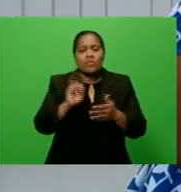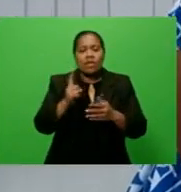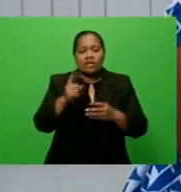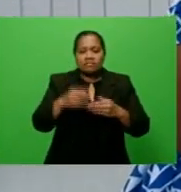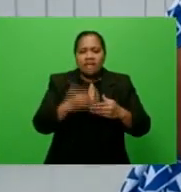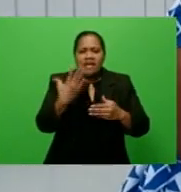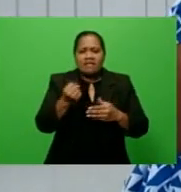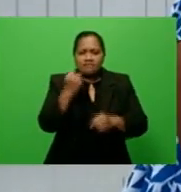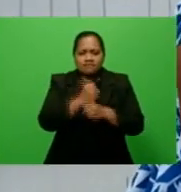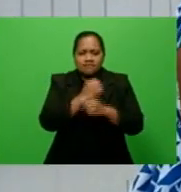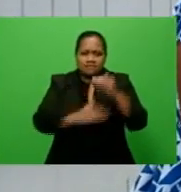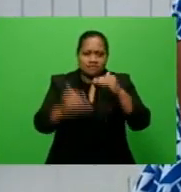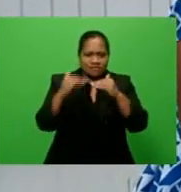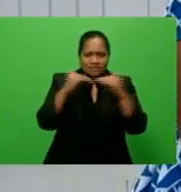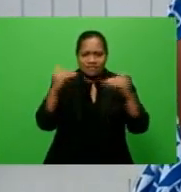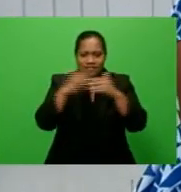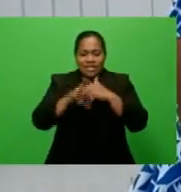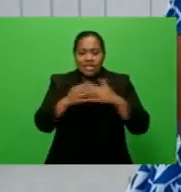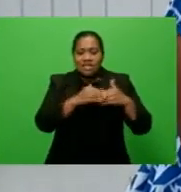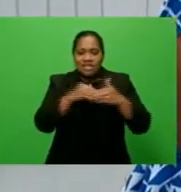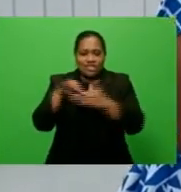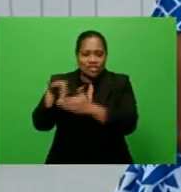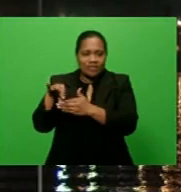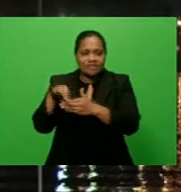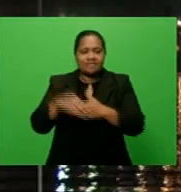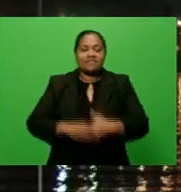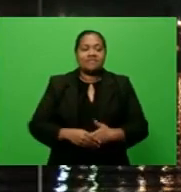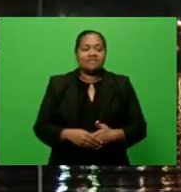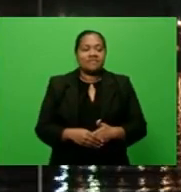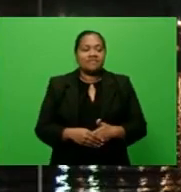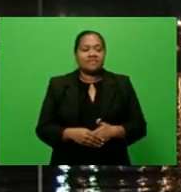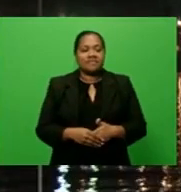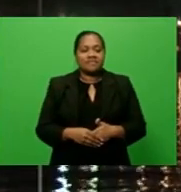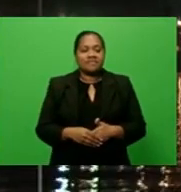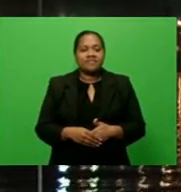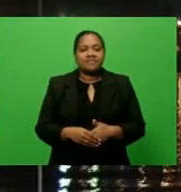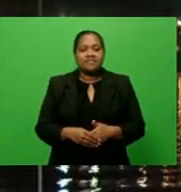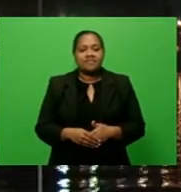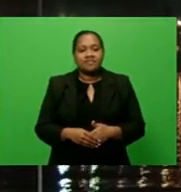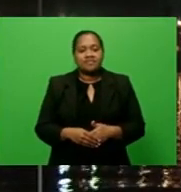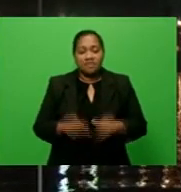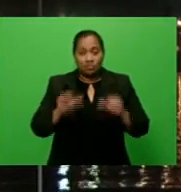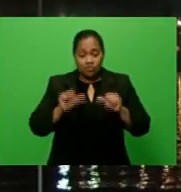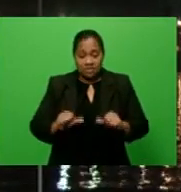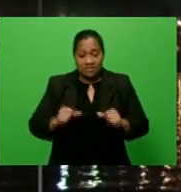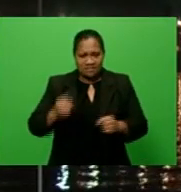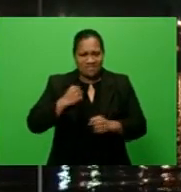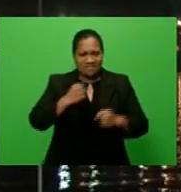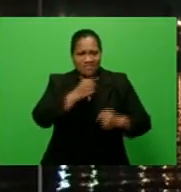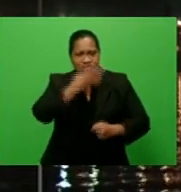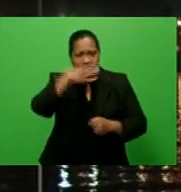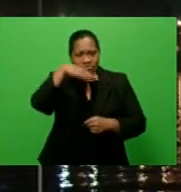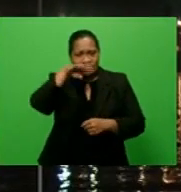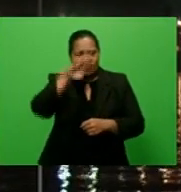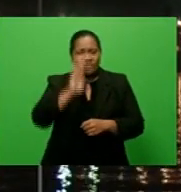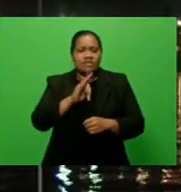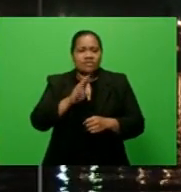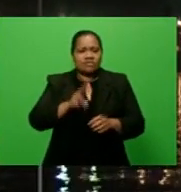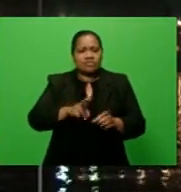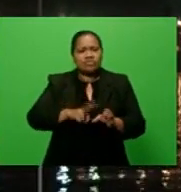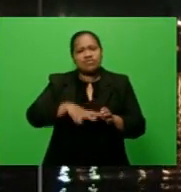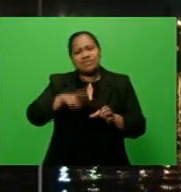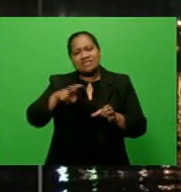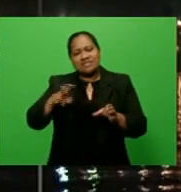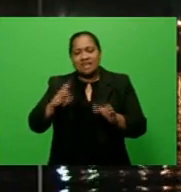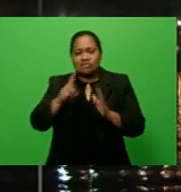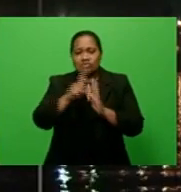leadership. Apinisa Wangarandovu, FBC News. President and Commander-in-Chief Major General retired Chiochi Kondrote has